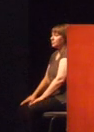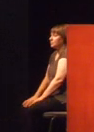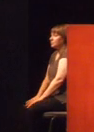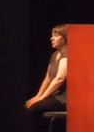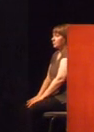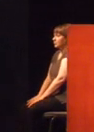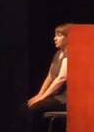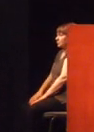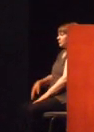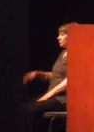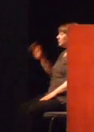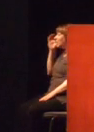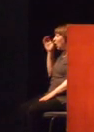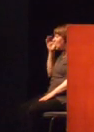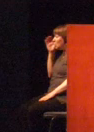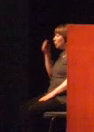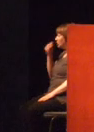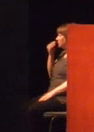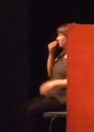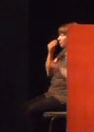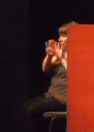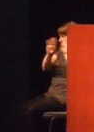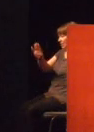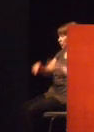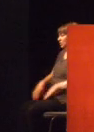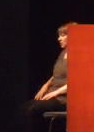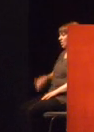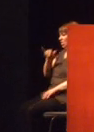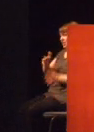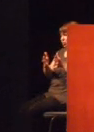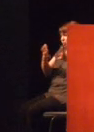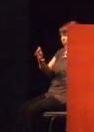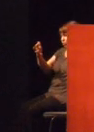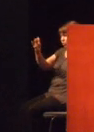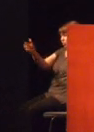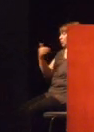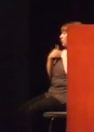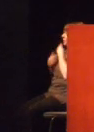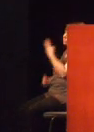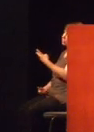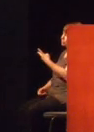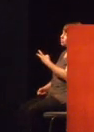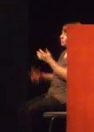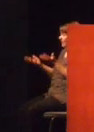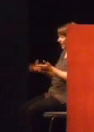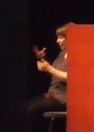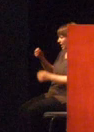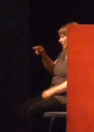Our Cougar Pantry continues to grow. We have a designated food pantry on both the SLO and North County